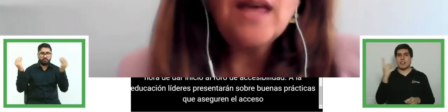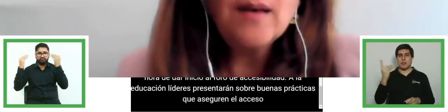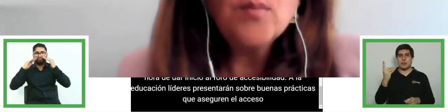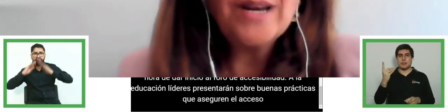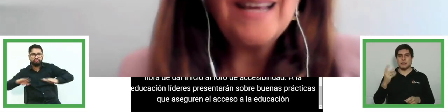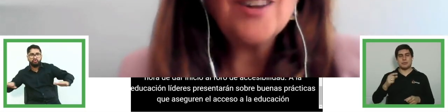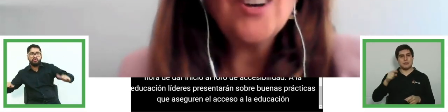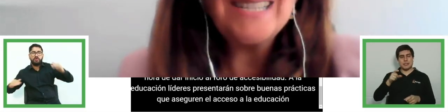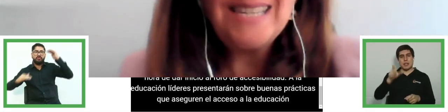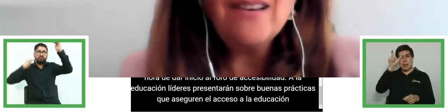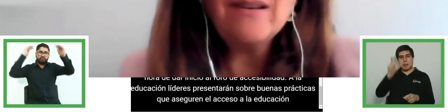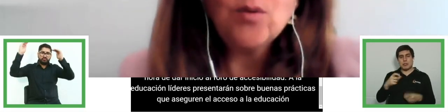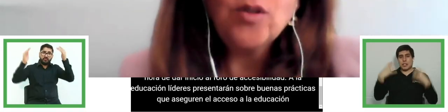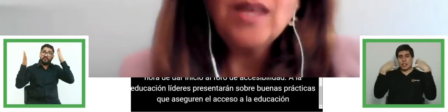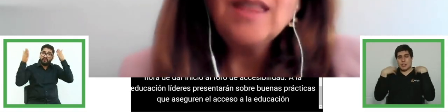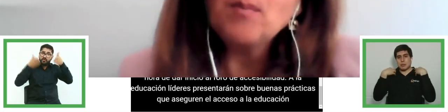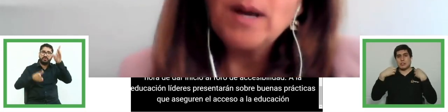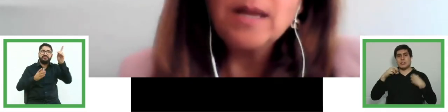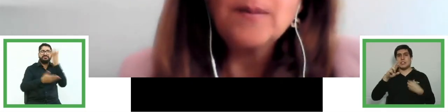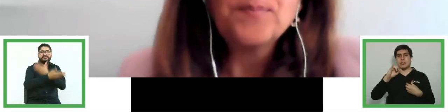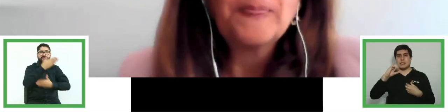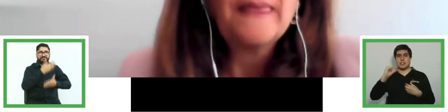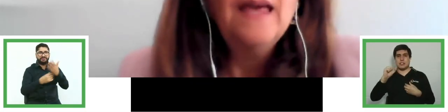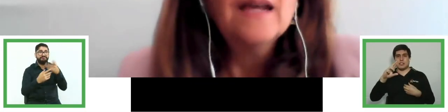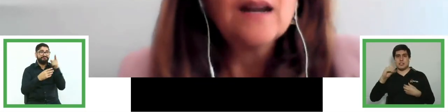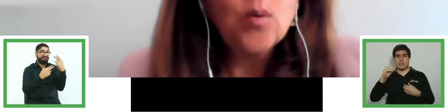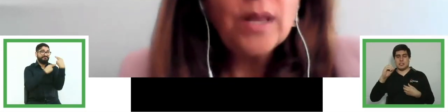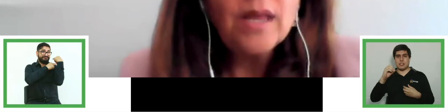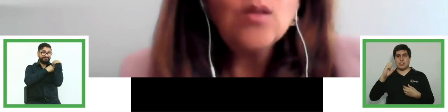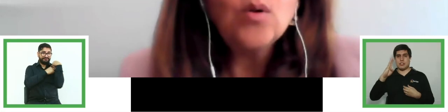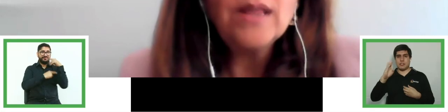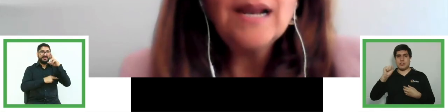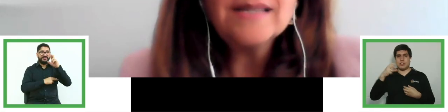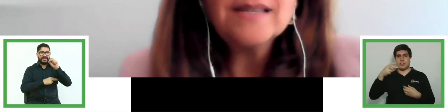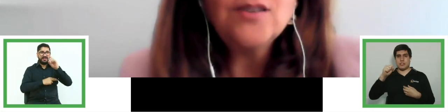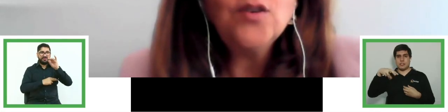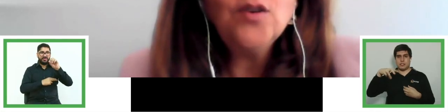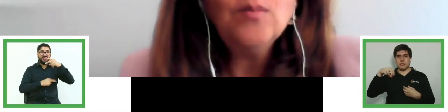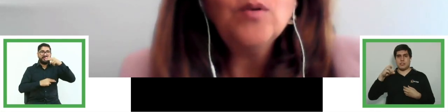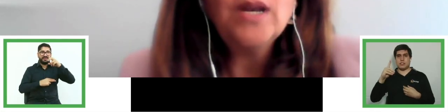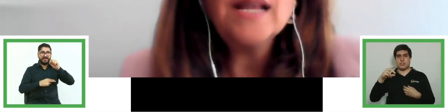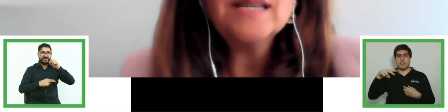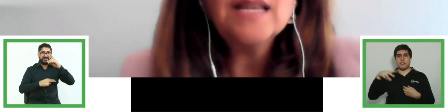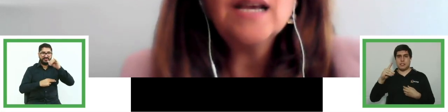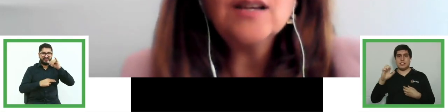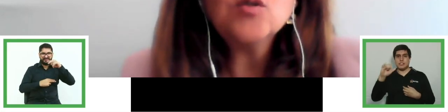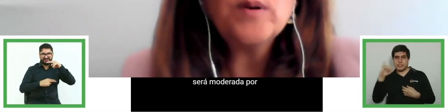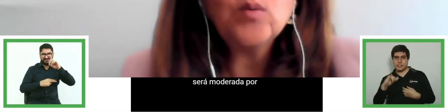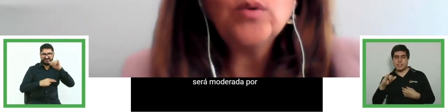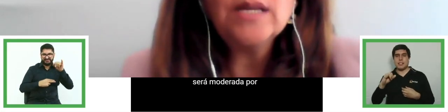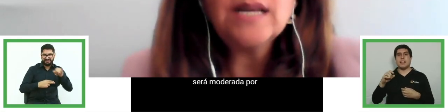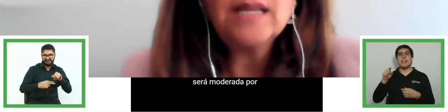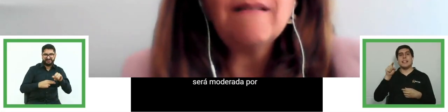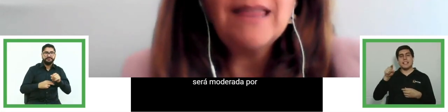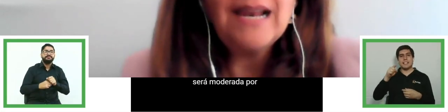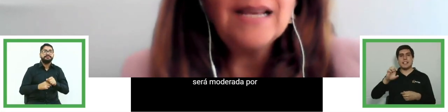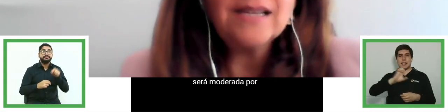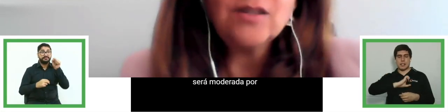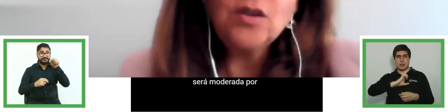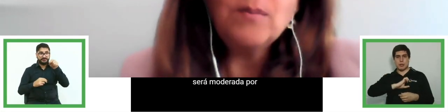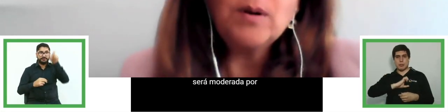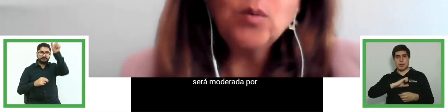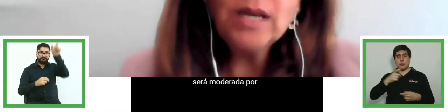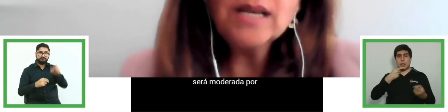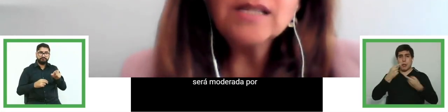García Bahamonde from Spain. And remember that during the sessions, you can send your questions in the questions and